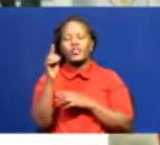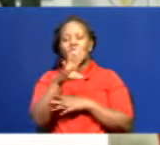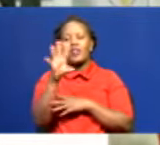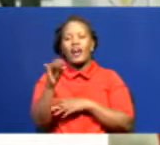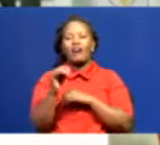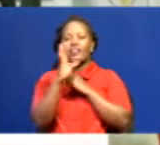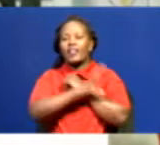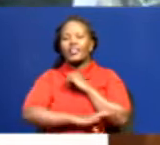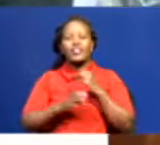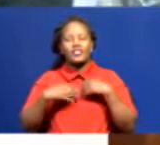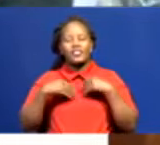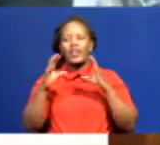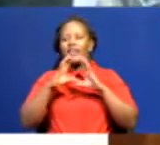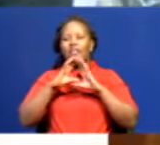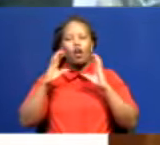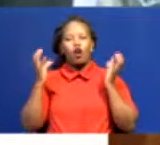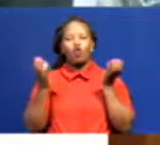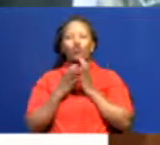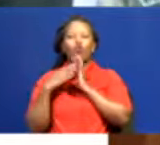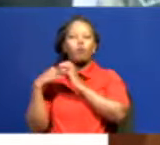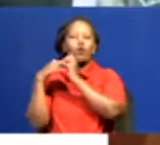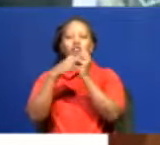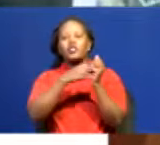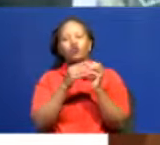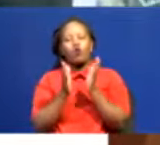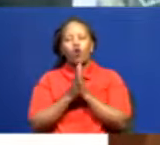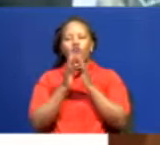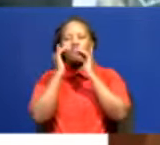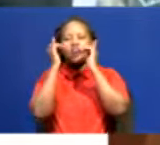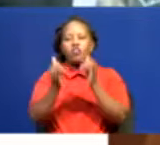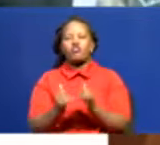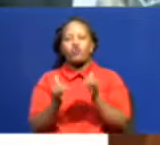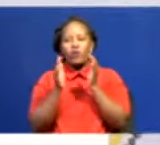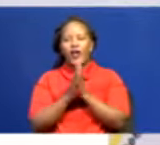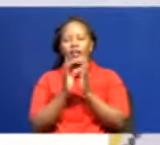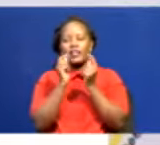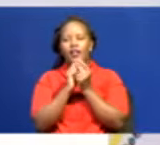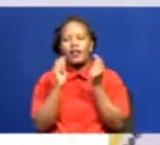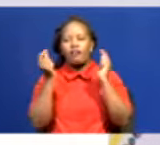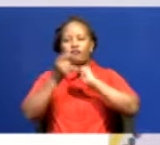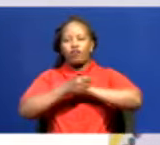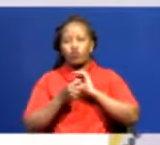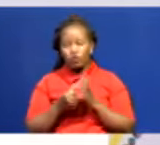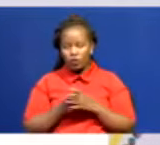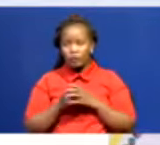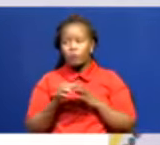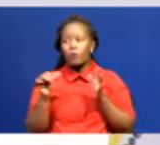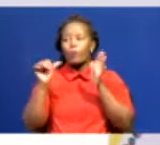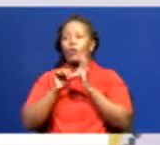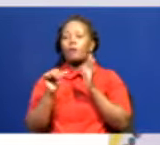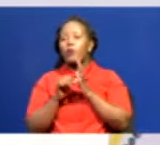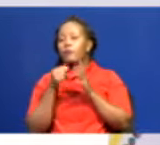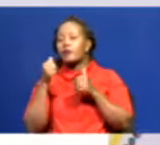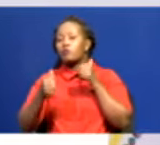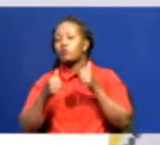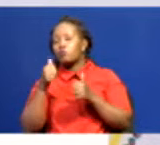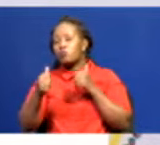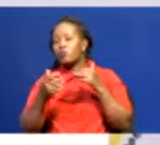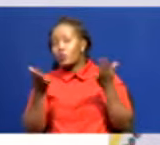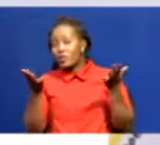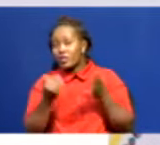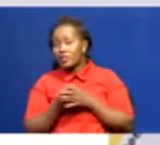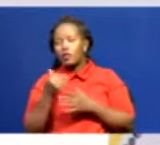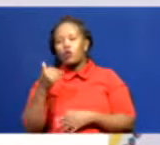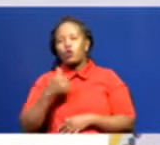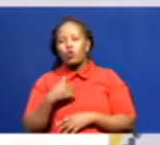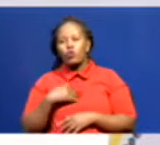the global driver of a new industrial revolution. The problem we always have is that there is